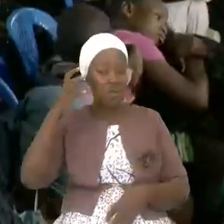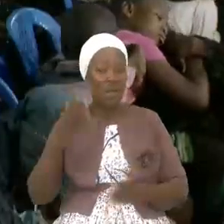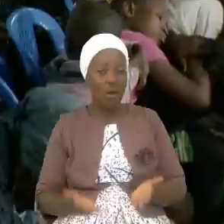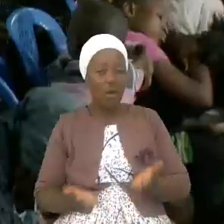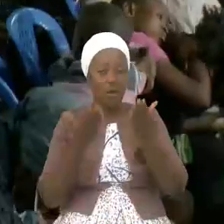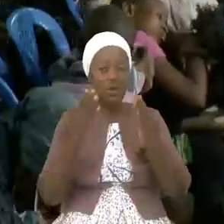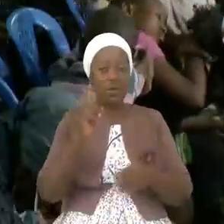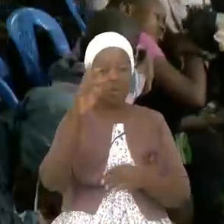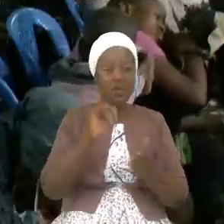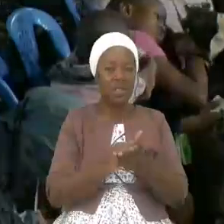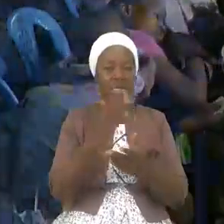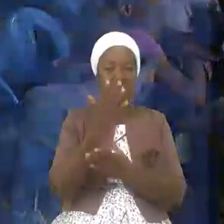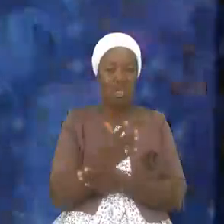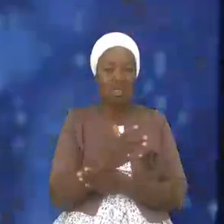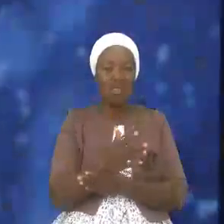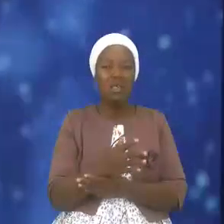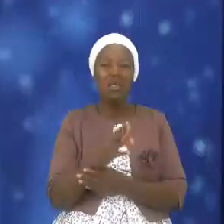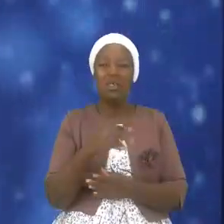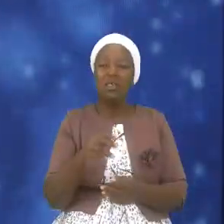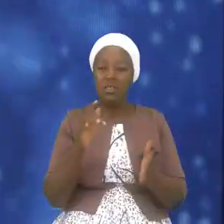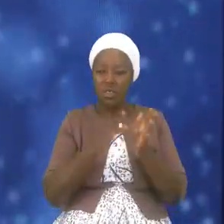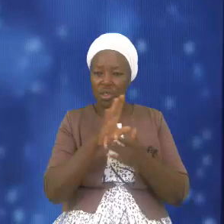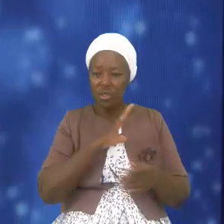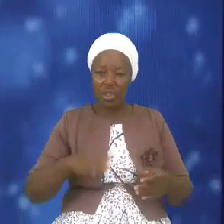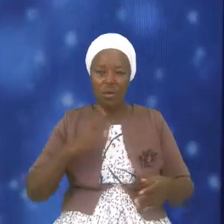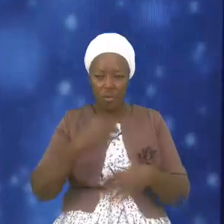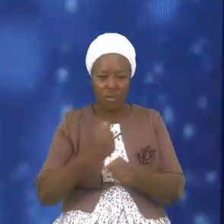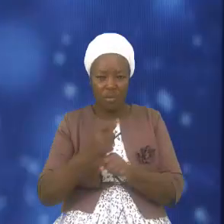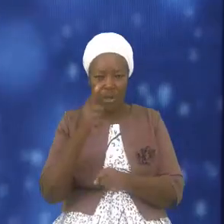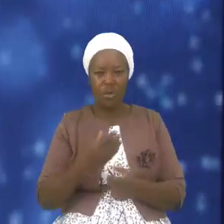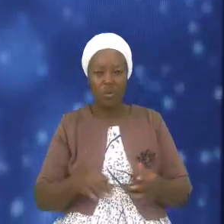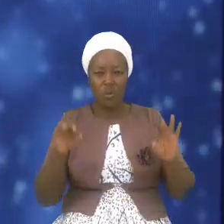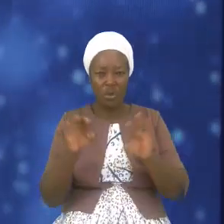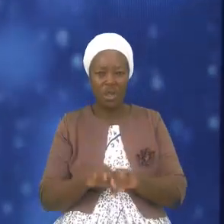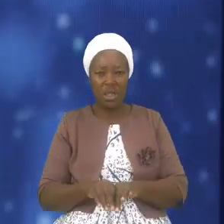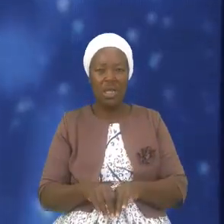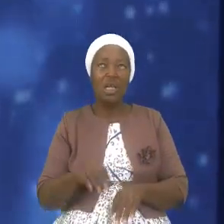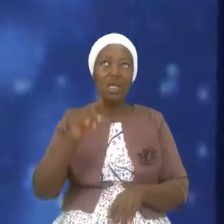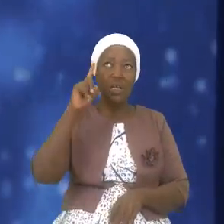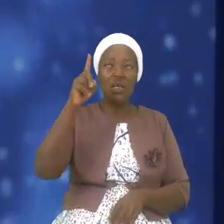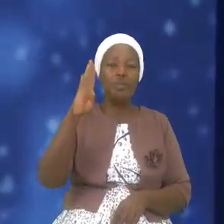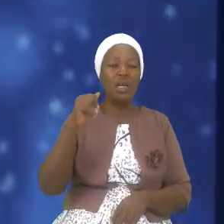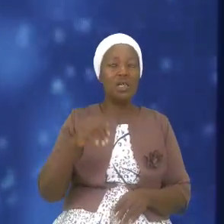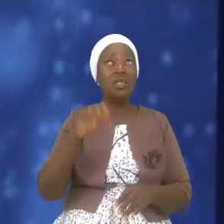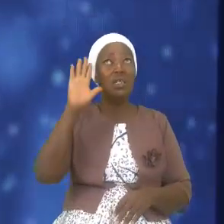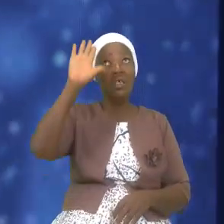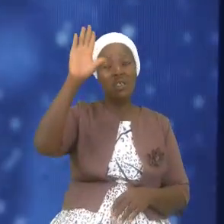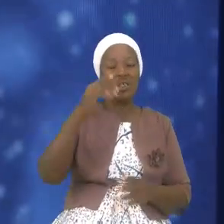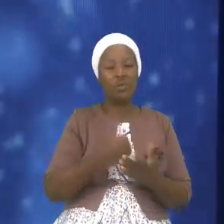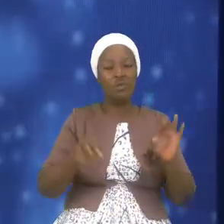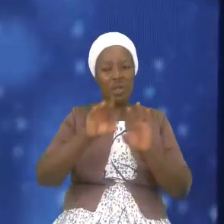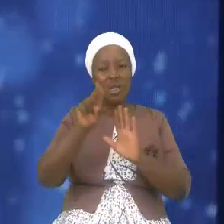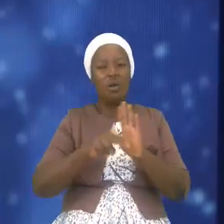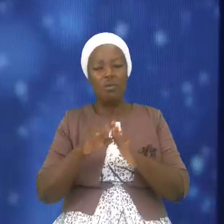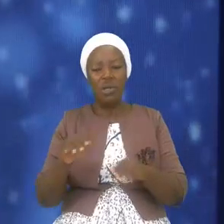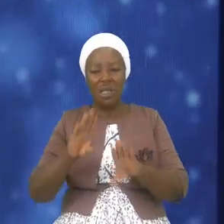He, by His worthiness, will pass all that worthiness unto you. Remember, a